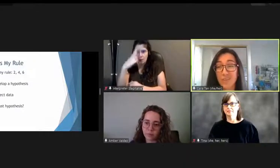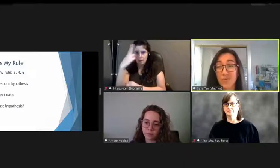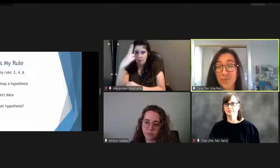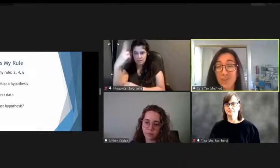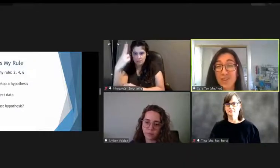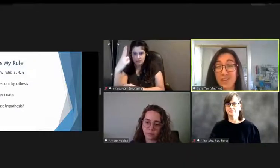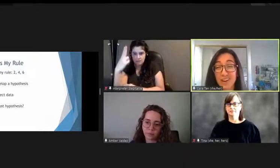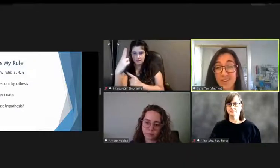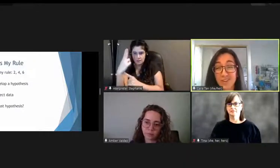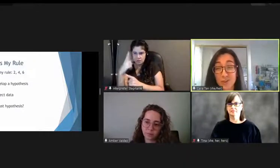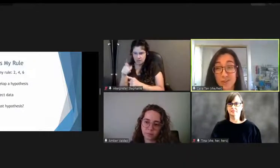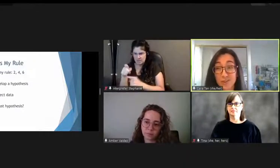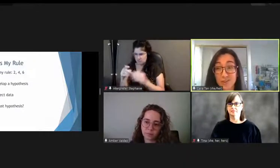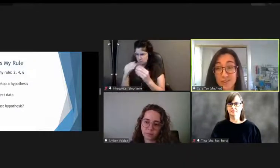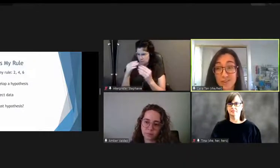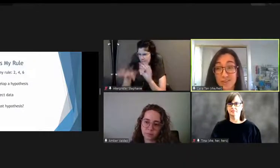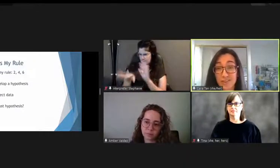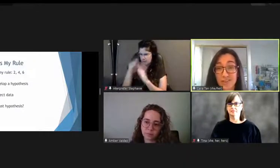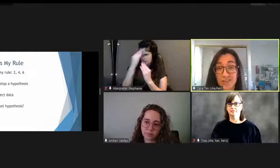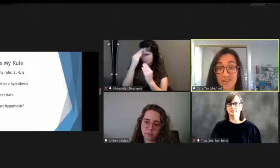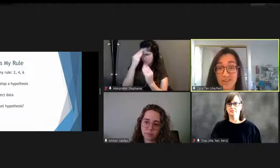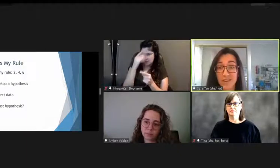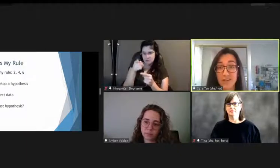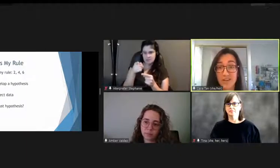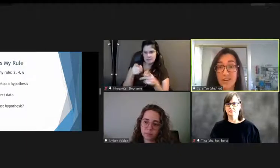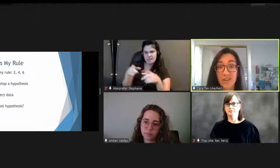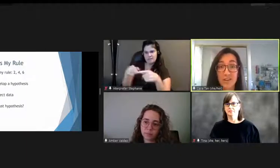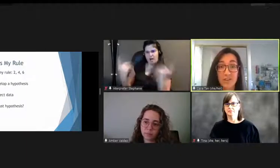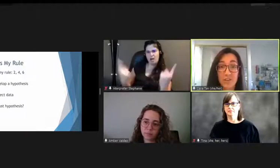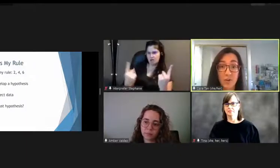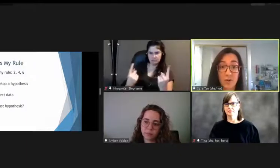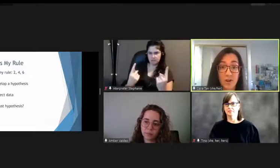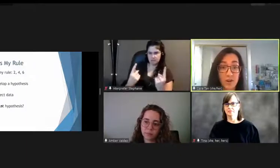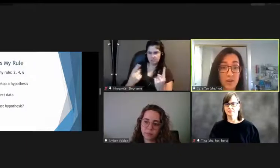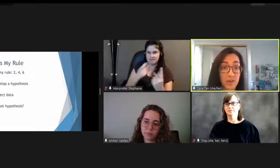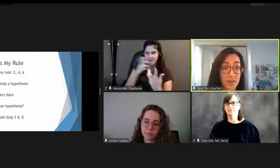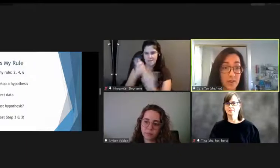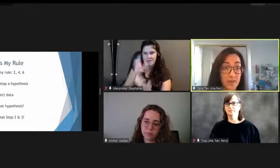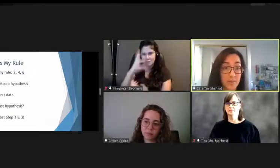And that's really not intuitive, right? So